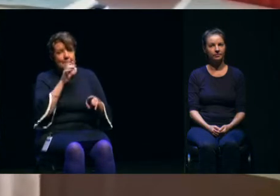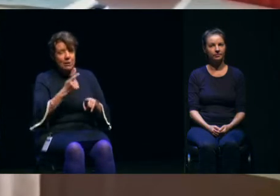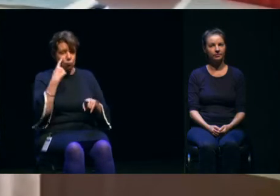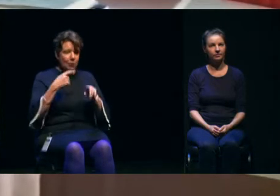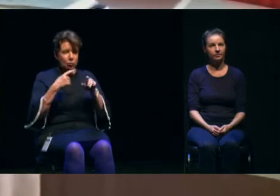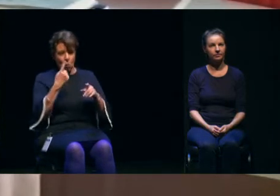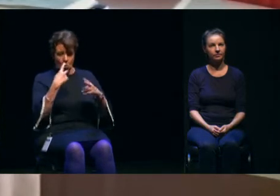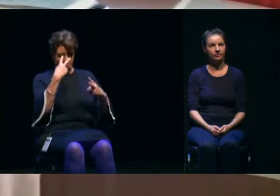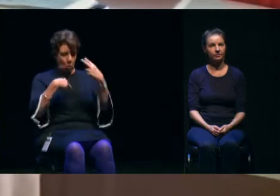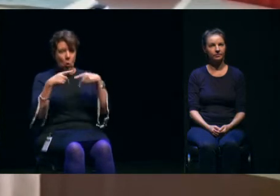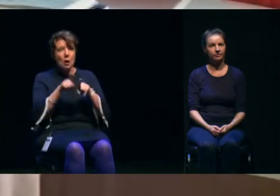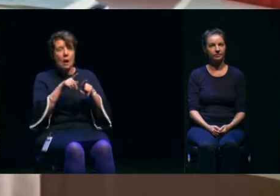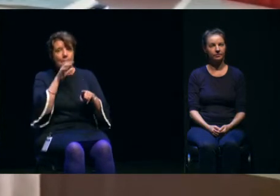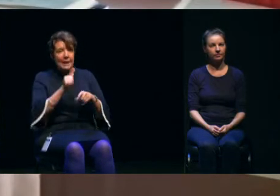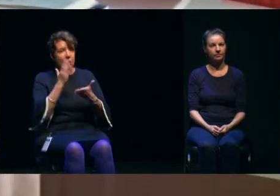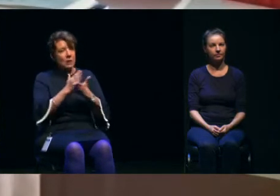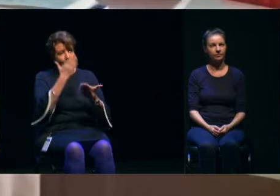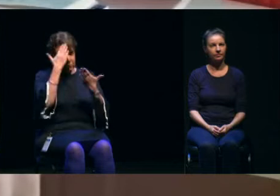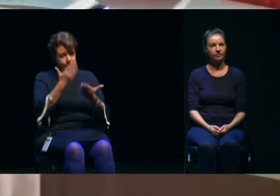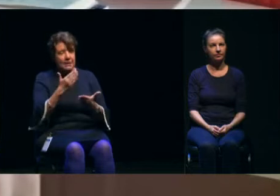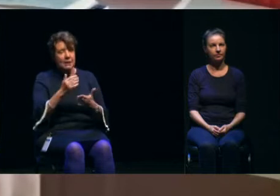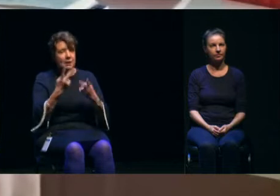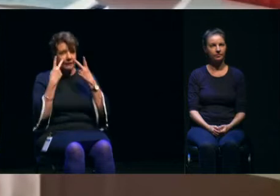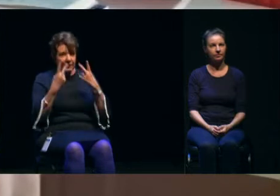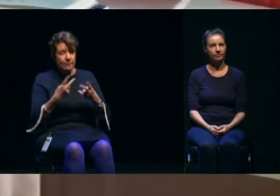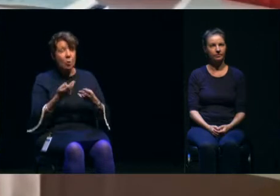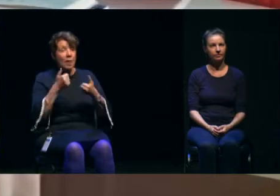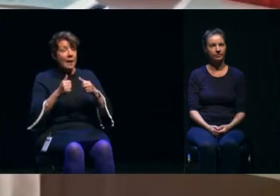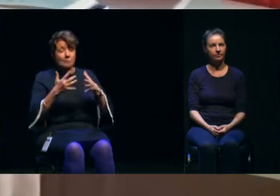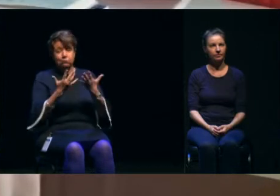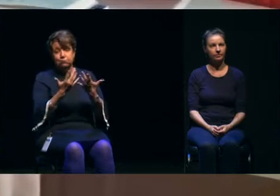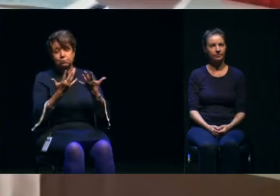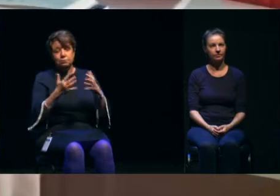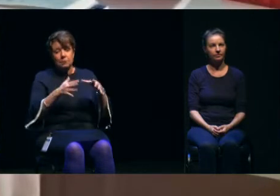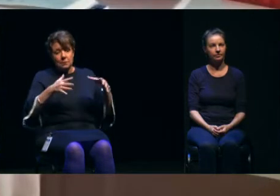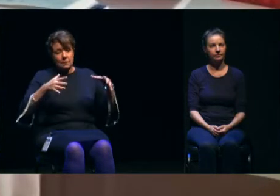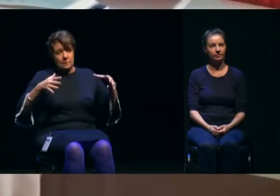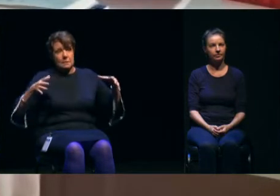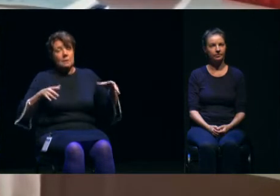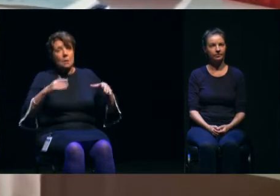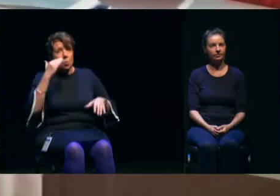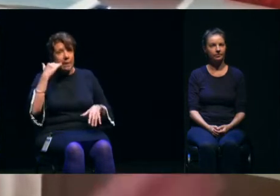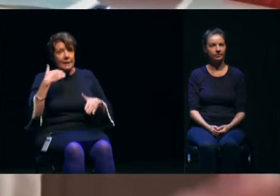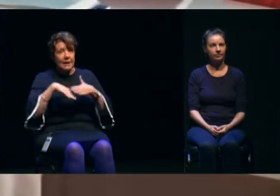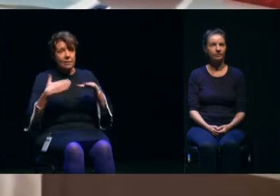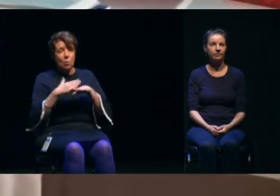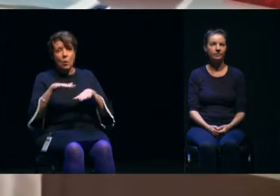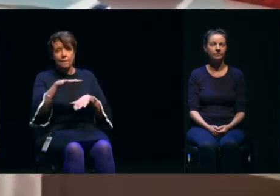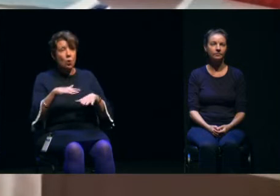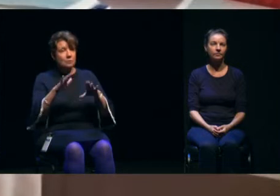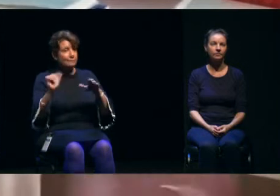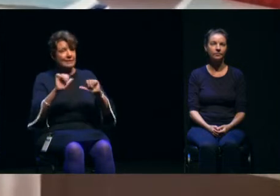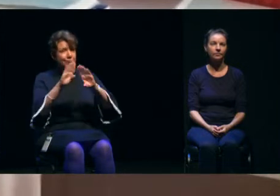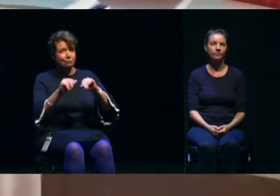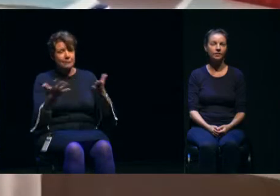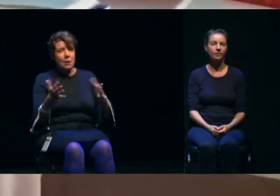to be respected and to be visible. Then there was a critical number of women in the workforce, and that's not necessary